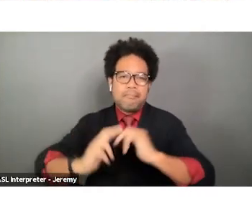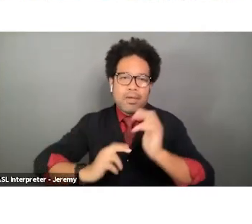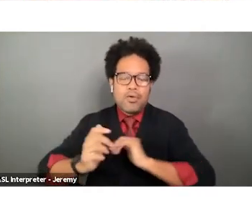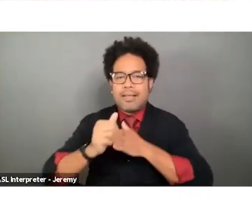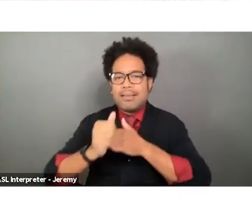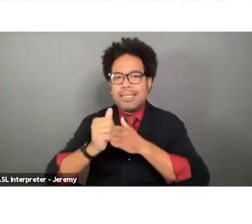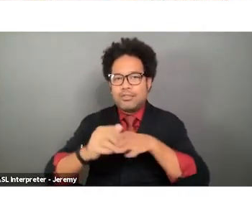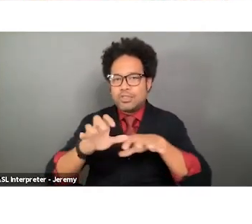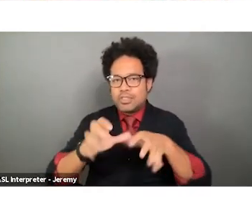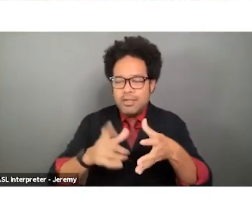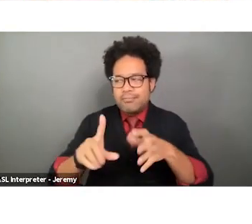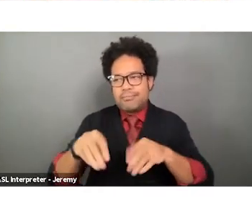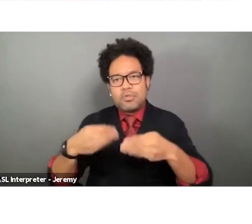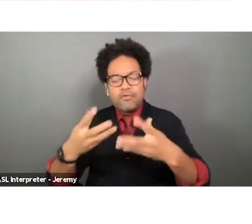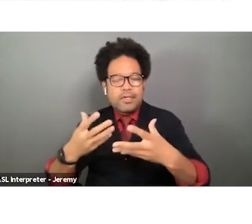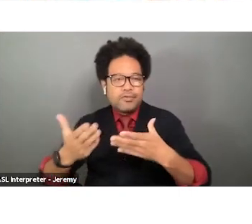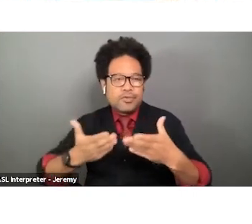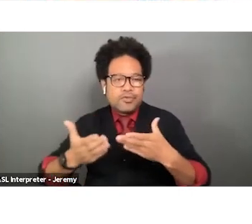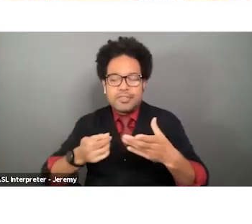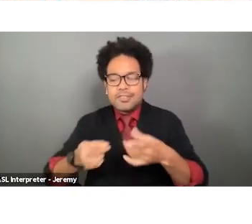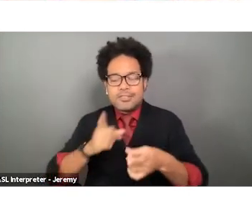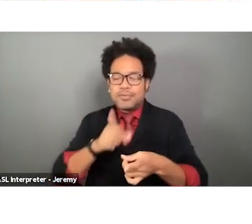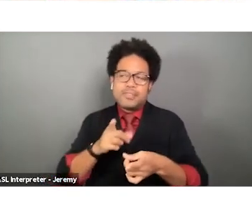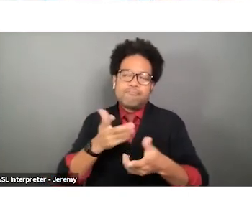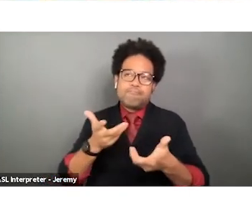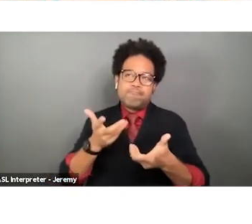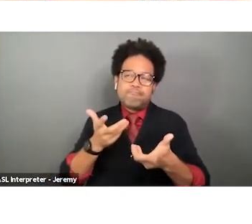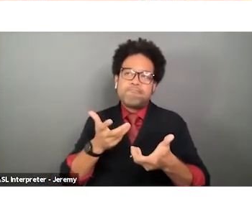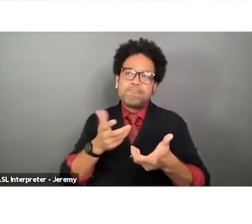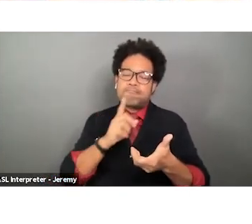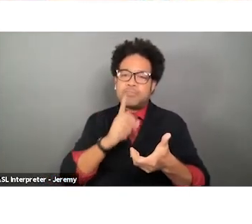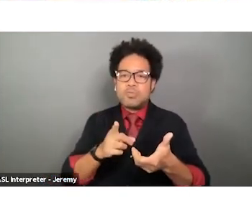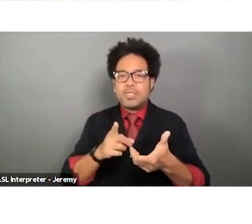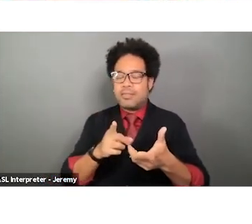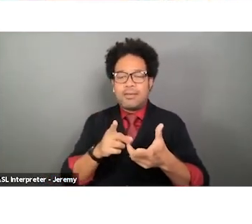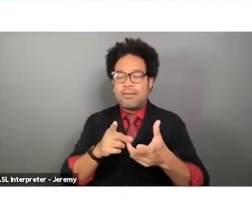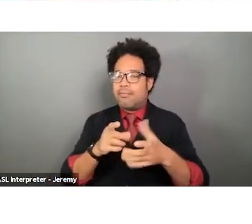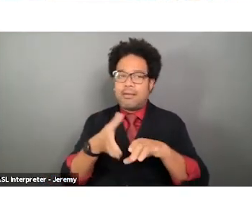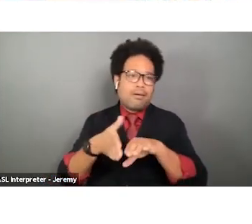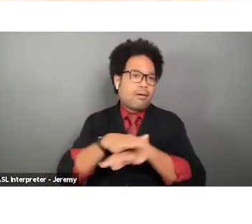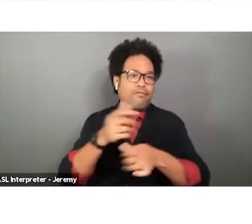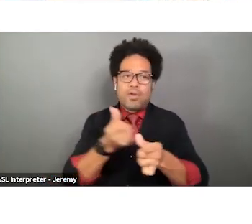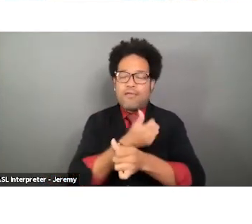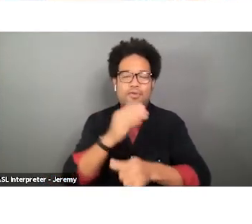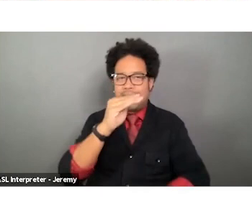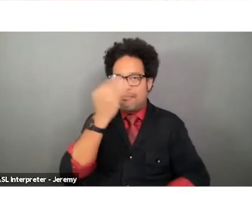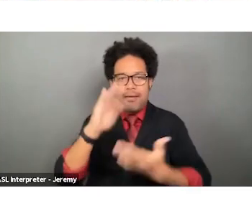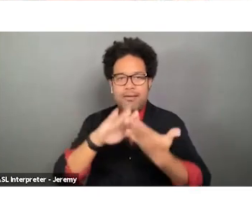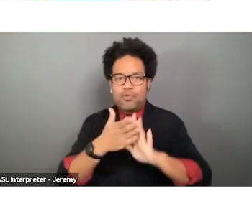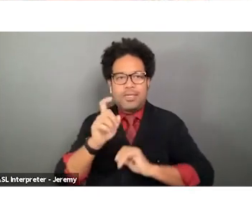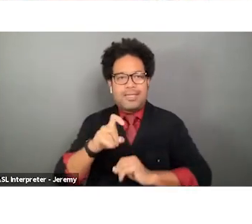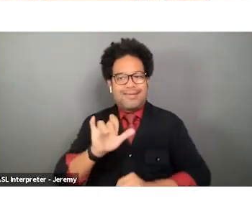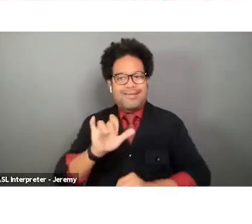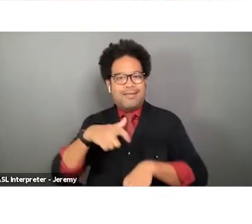and providing services that really pretty much covered everything that the Black community needed at the time.